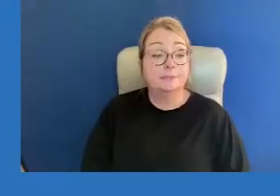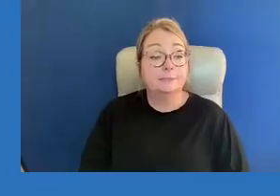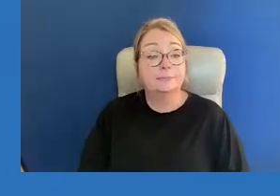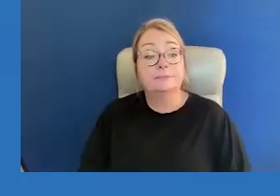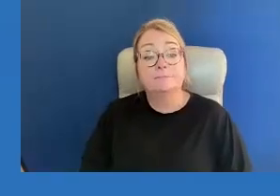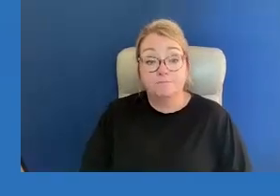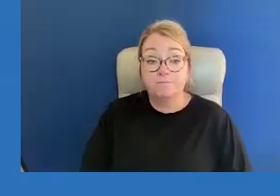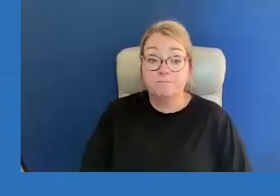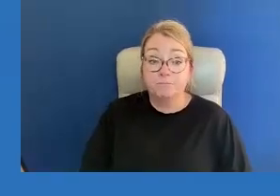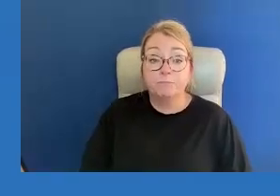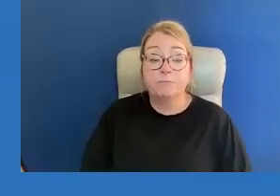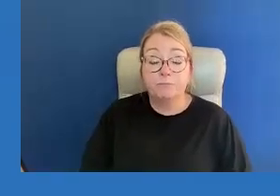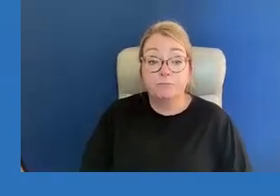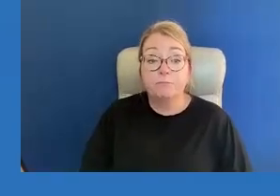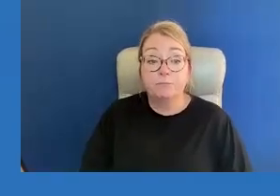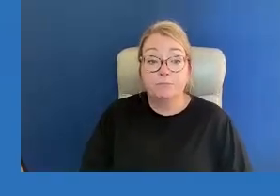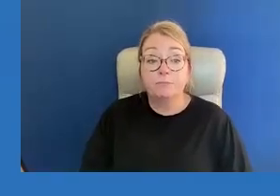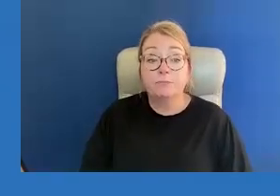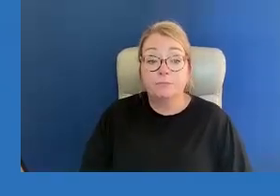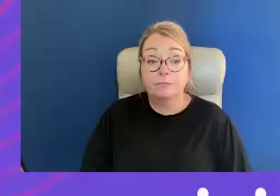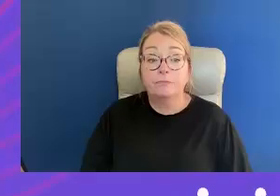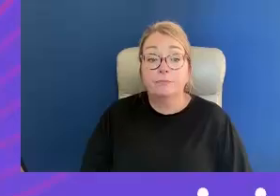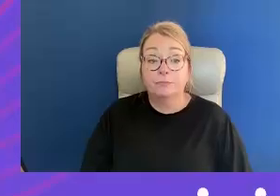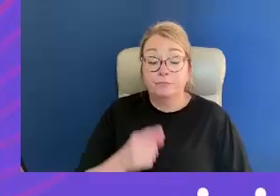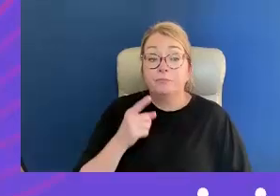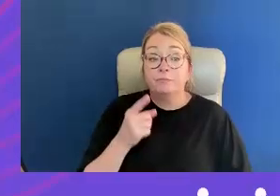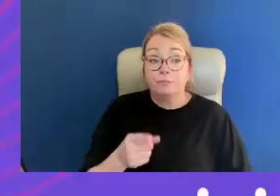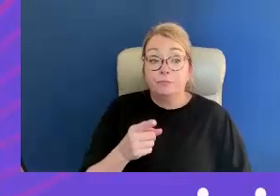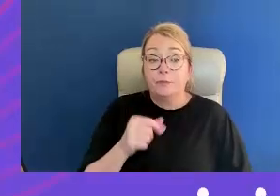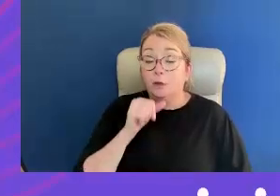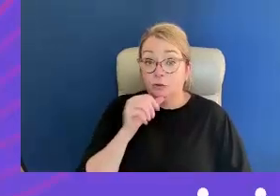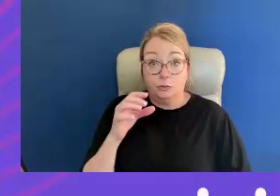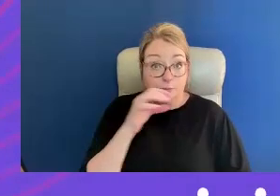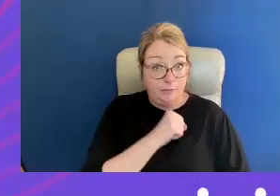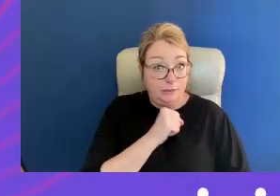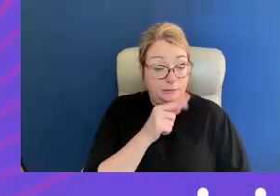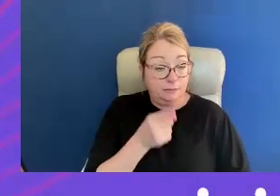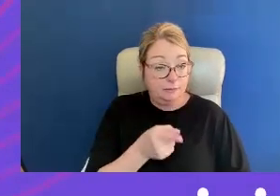So some value added benefits not to miss.